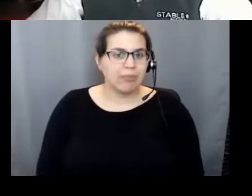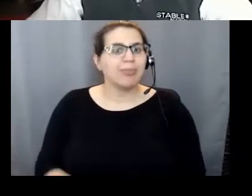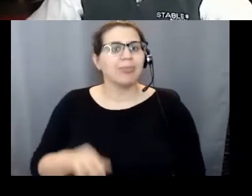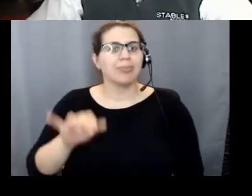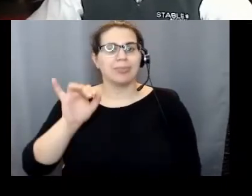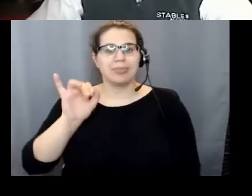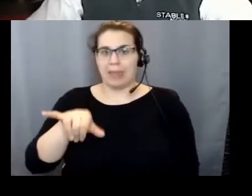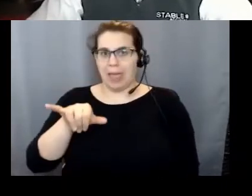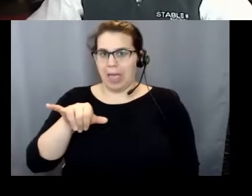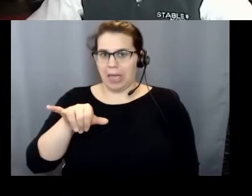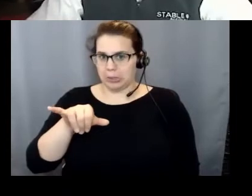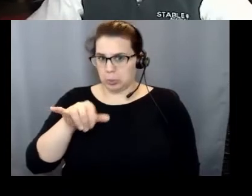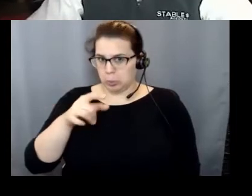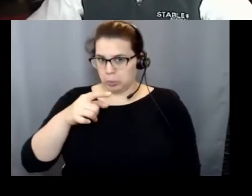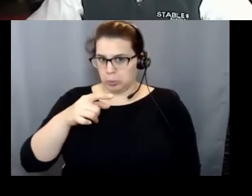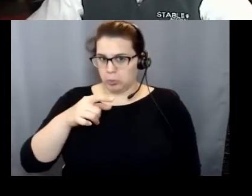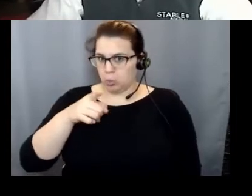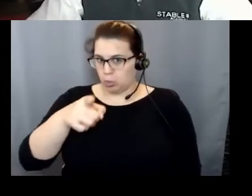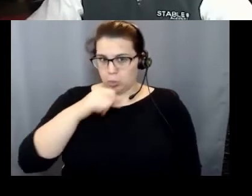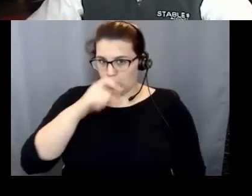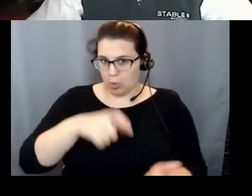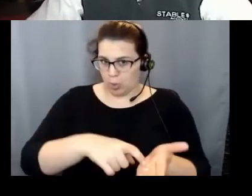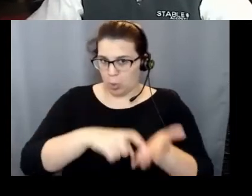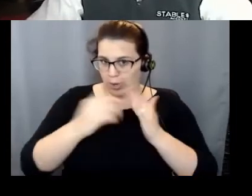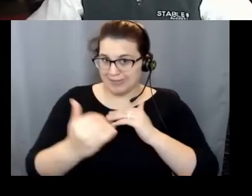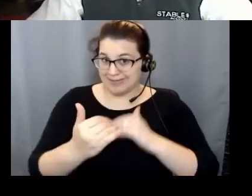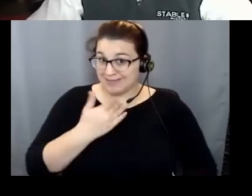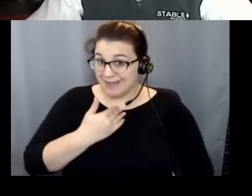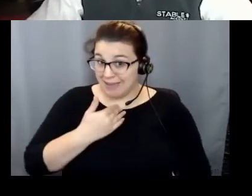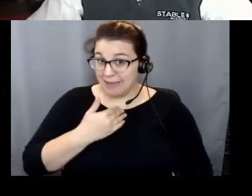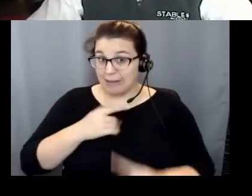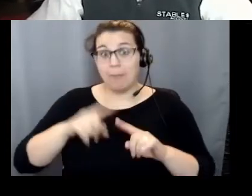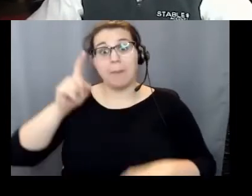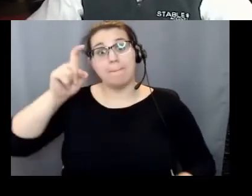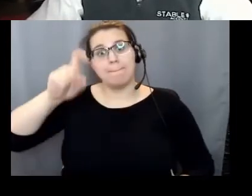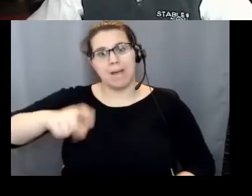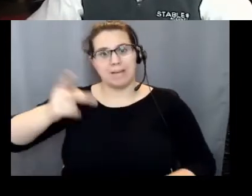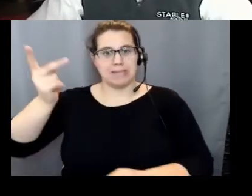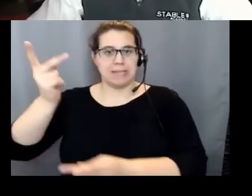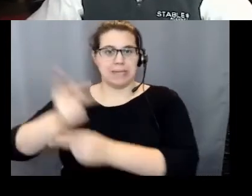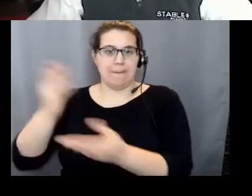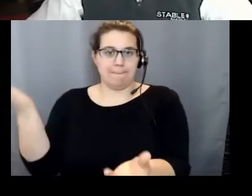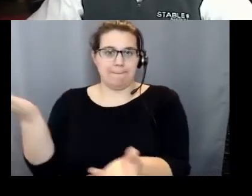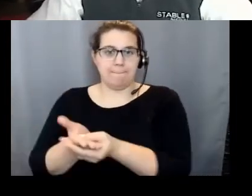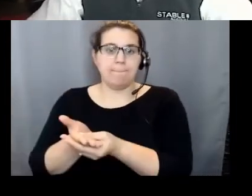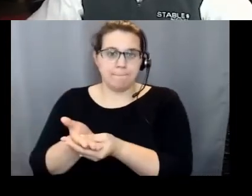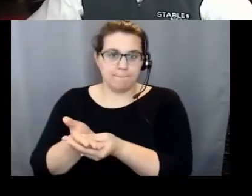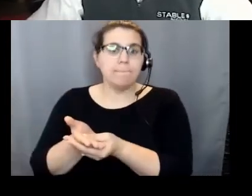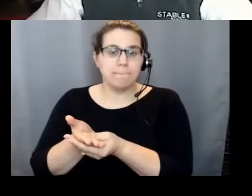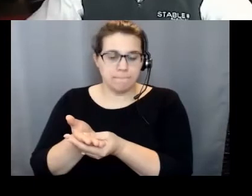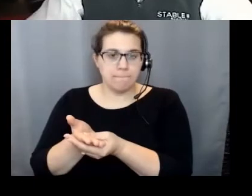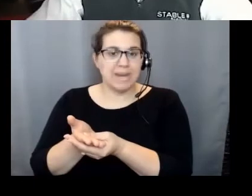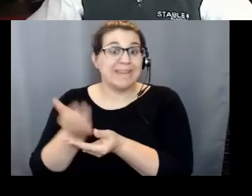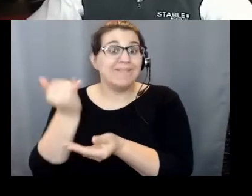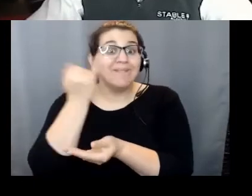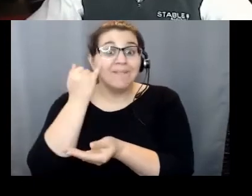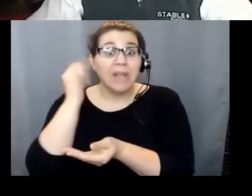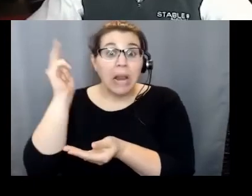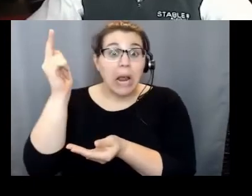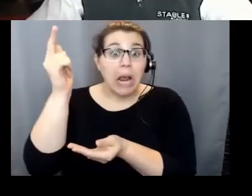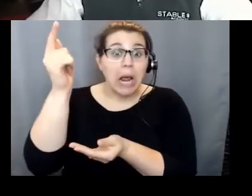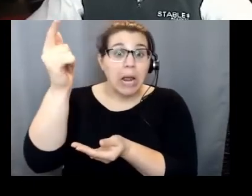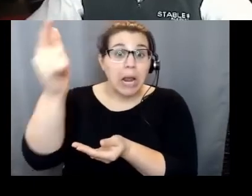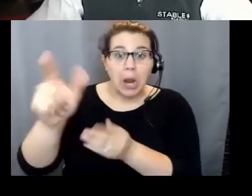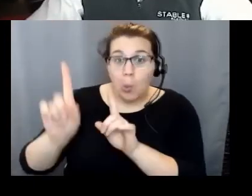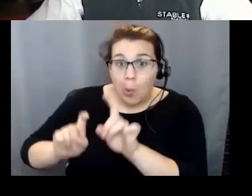do not require you to submit to us, but you would be asked to keep that on hand in case there were ever any questions about